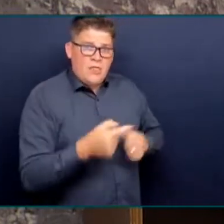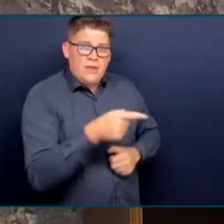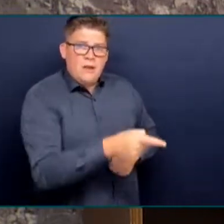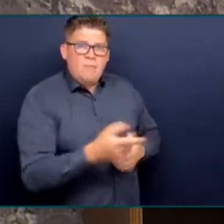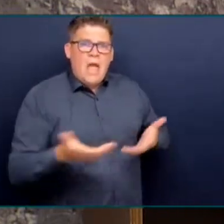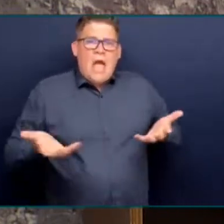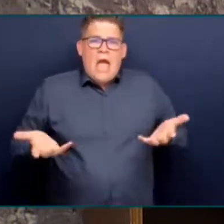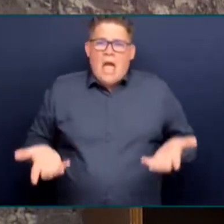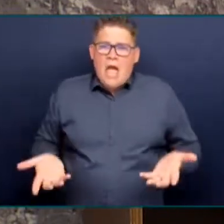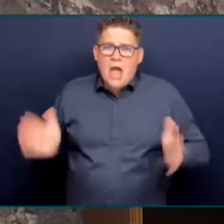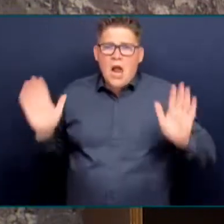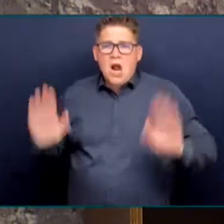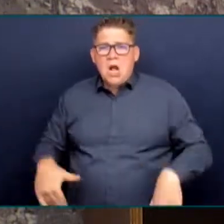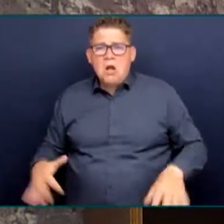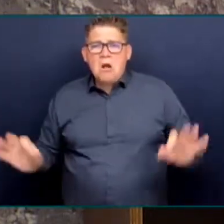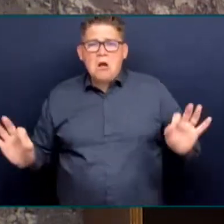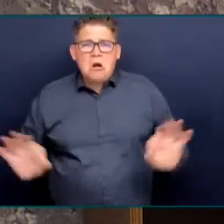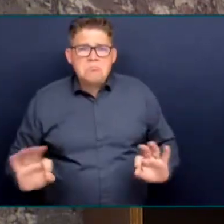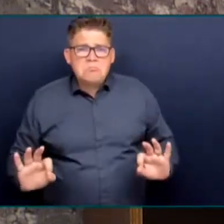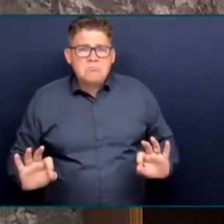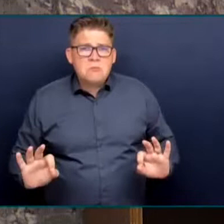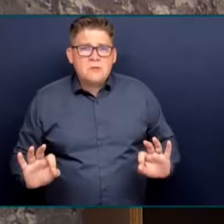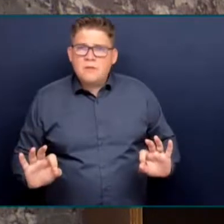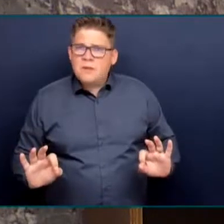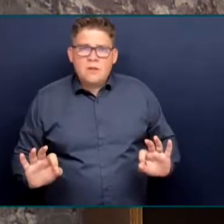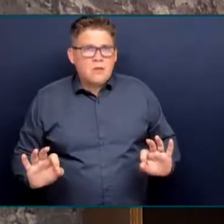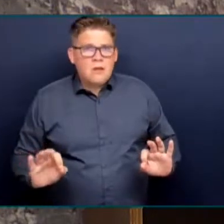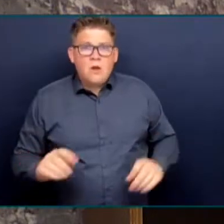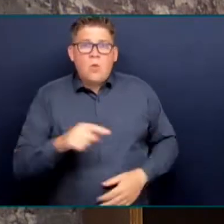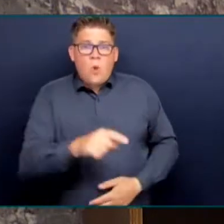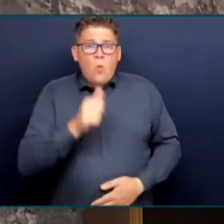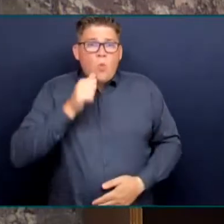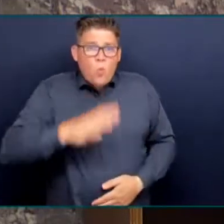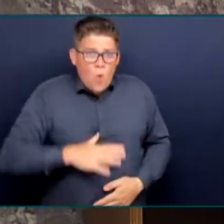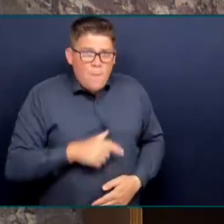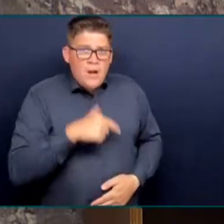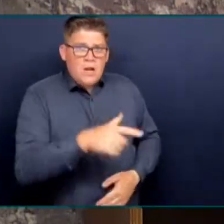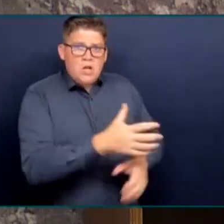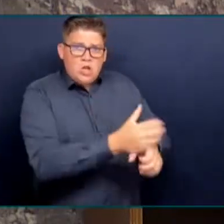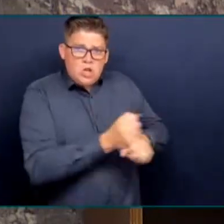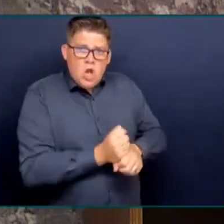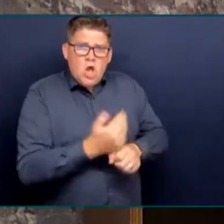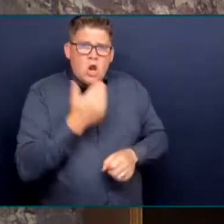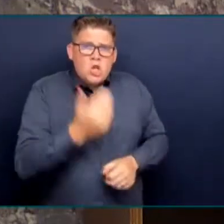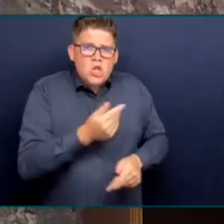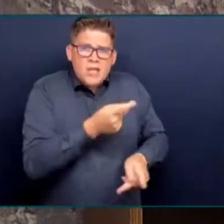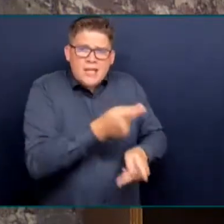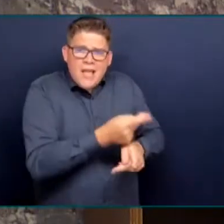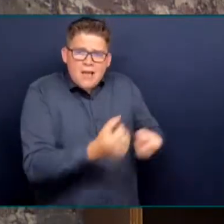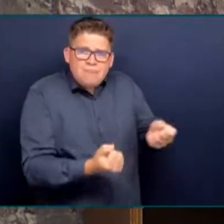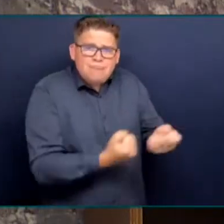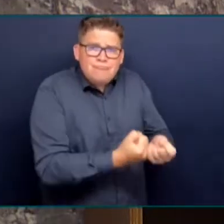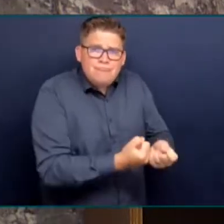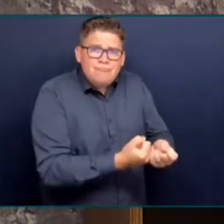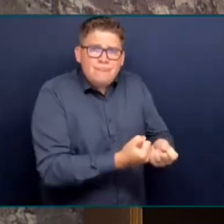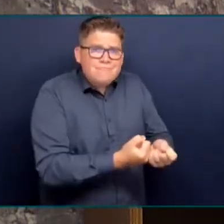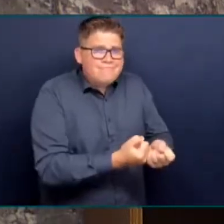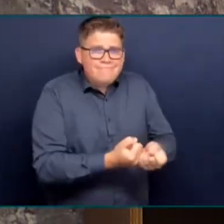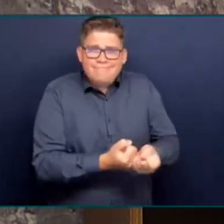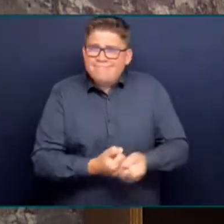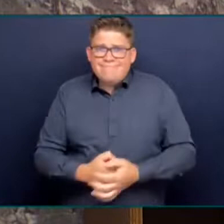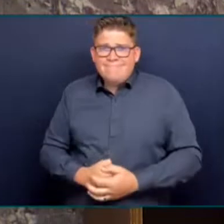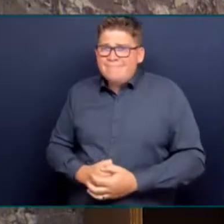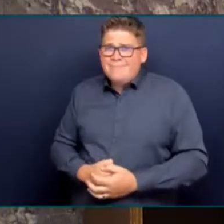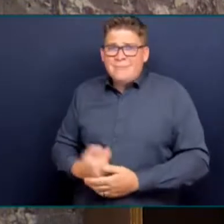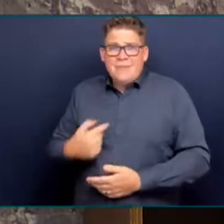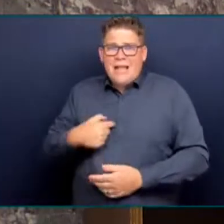received, quote, "significant care." Now, I can't imagine that having anyone in your family die on a stretcher in